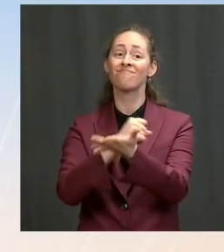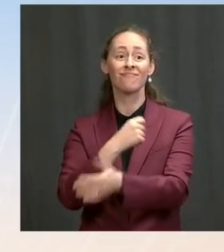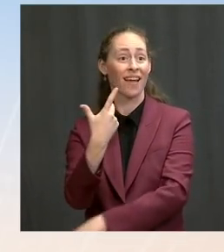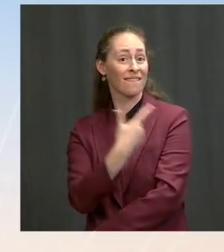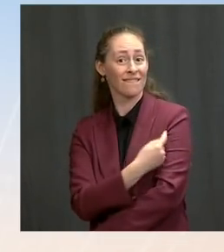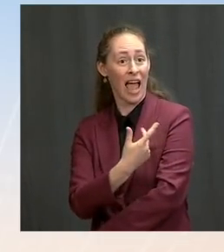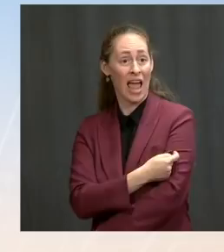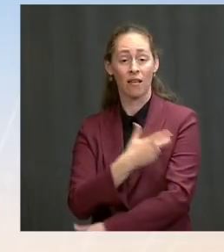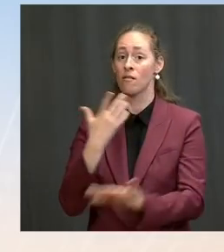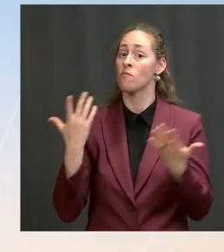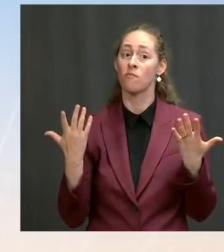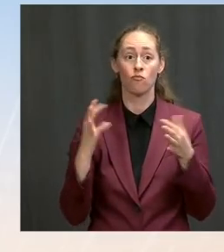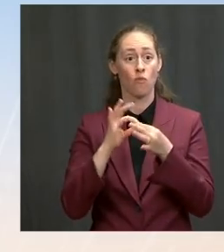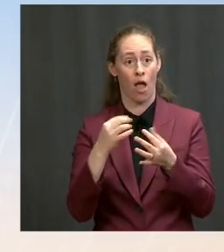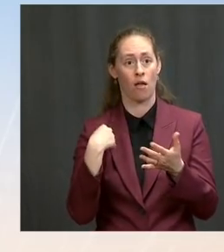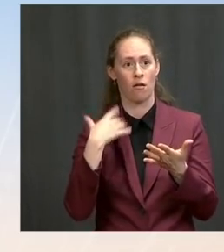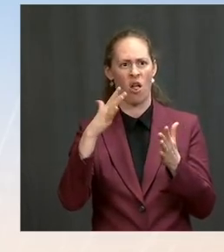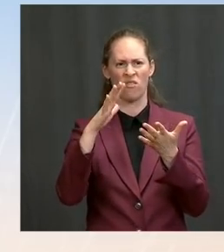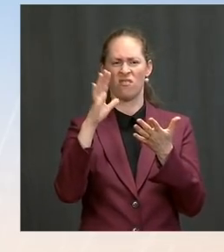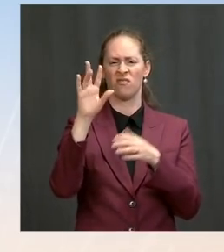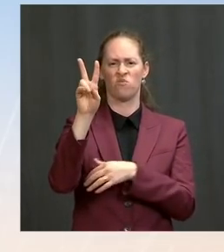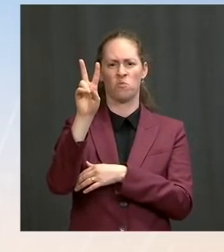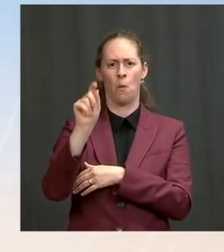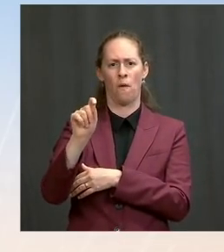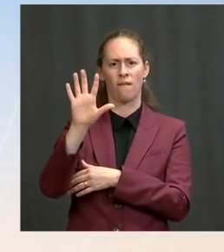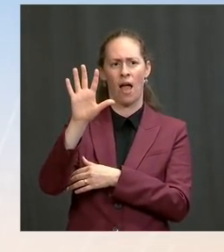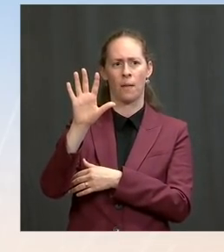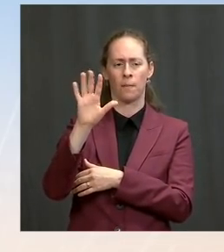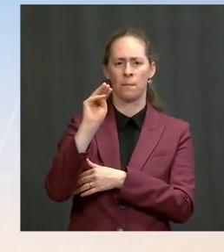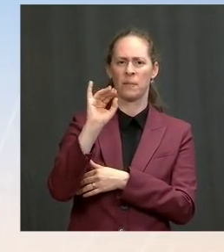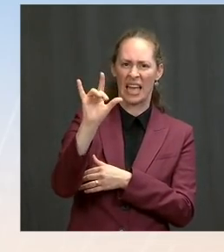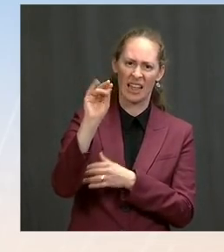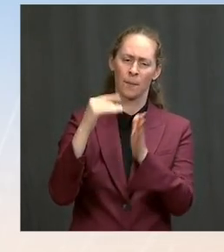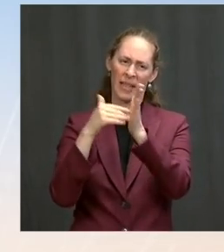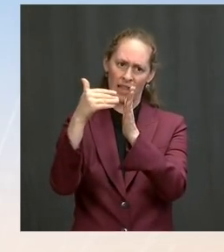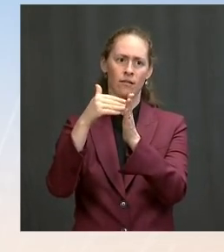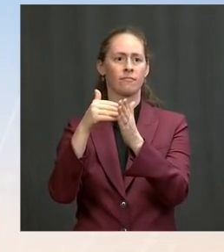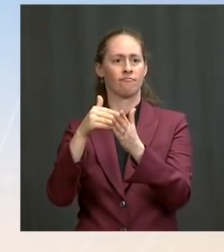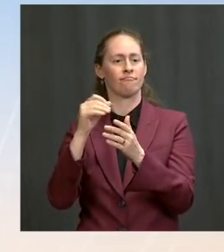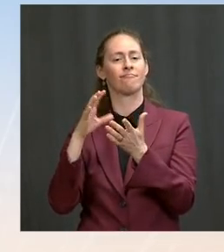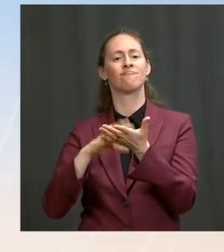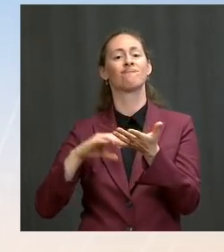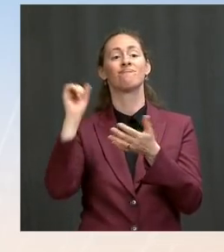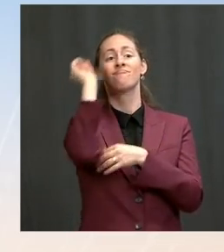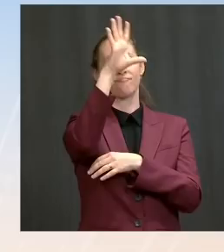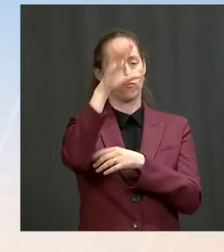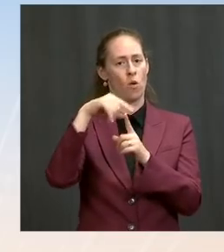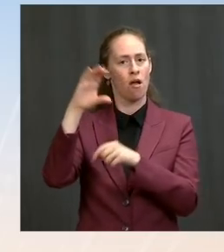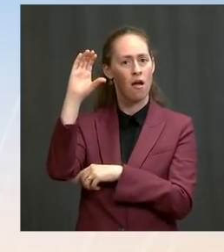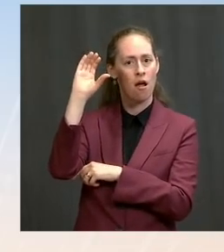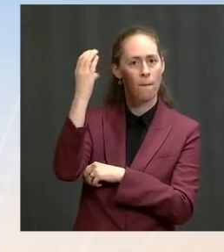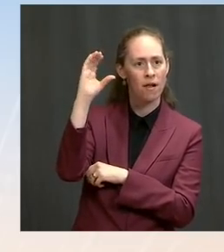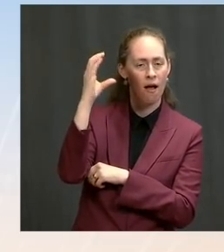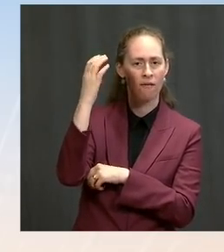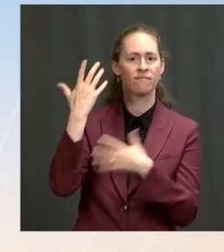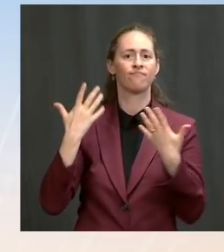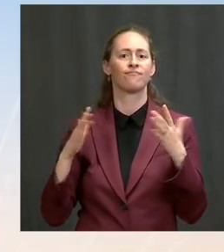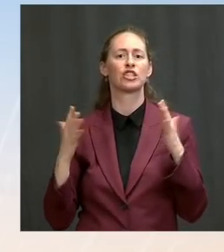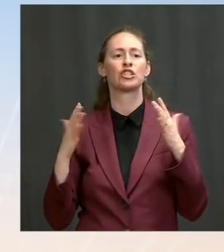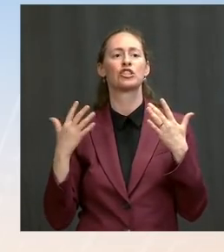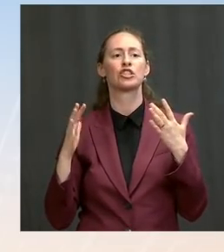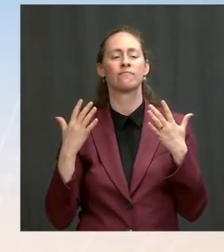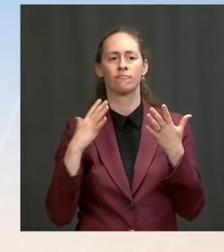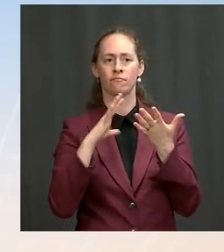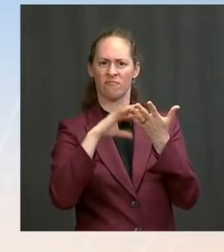we are shipping 2.5 million doses of Johnson & Johnson vaccines to Colombia as a part of our continued effort to end the